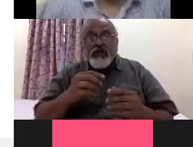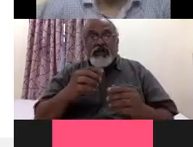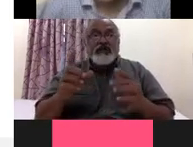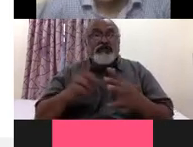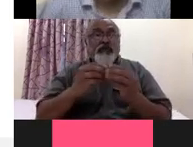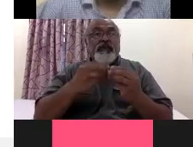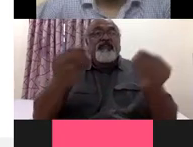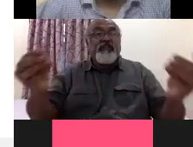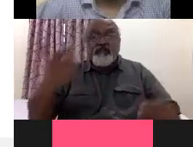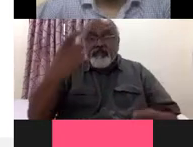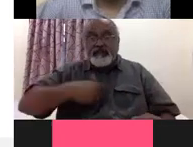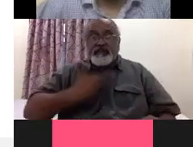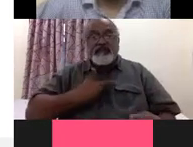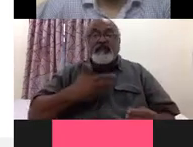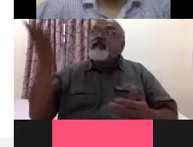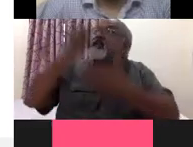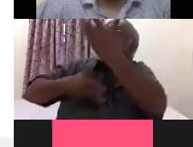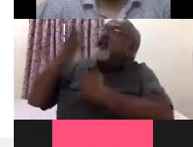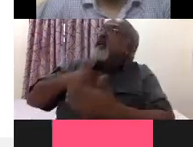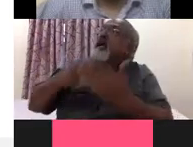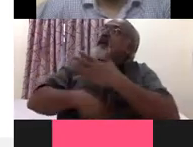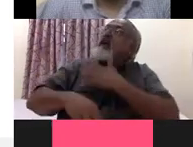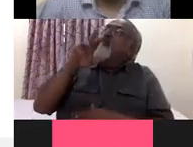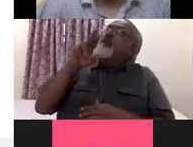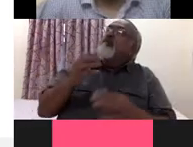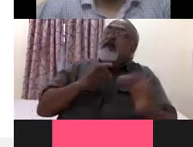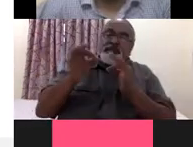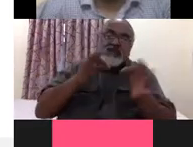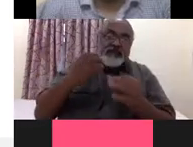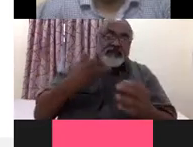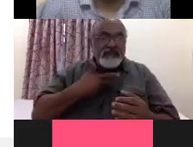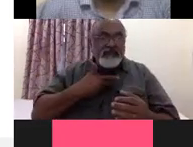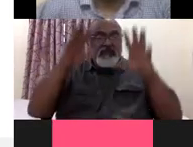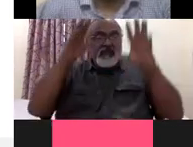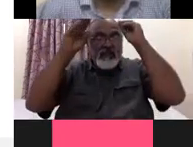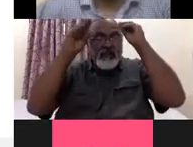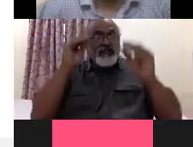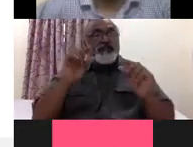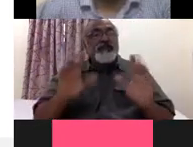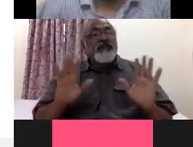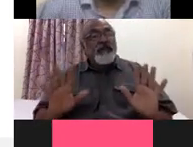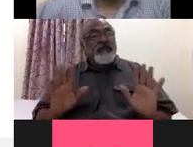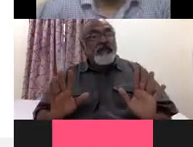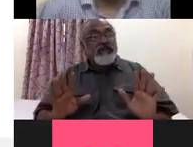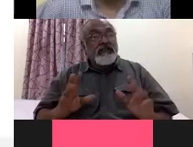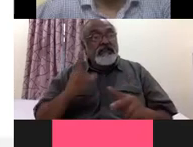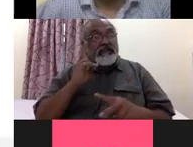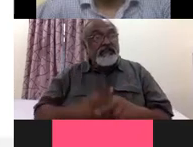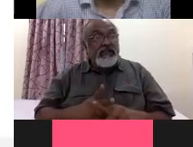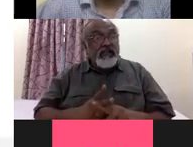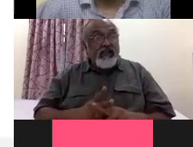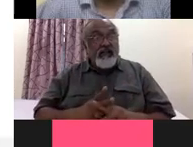of that critical from an equal opportunity practice. Finally, ye sab karne ke baad bhi I talked about affirmative action,